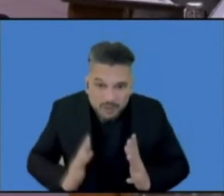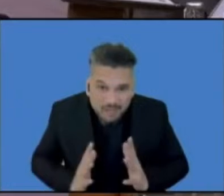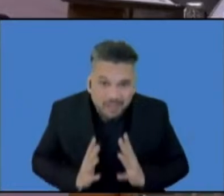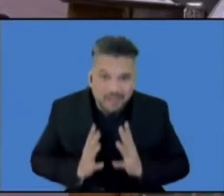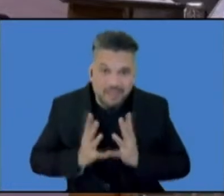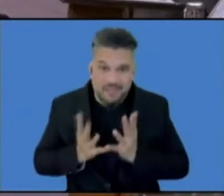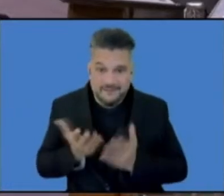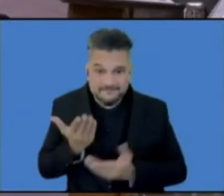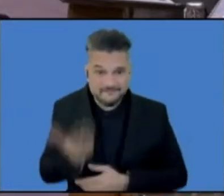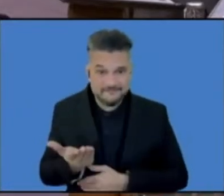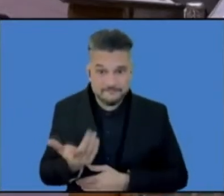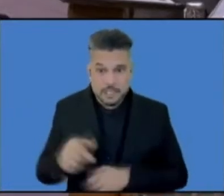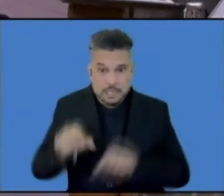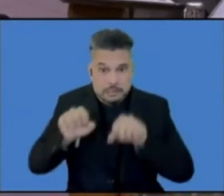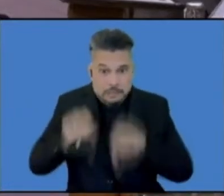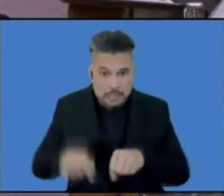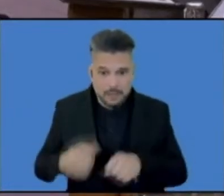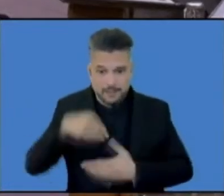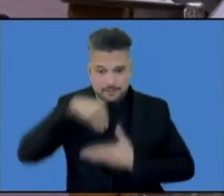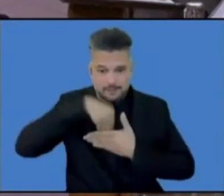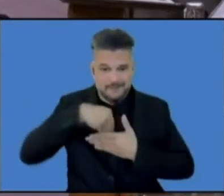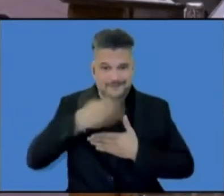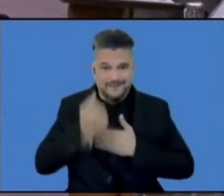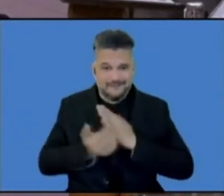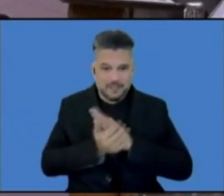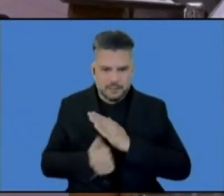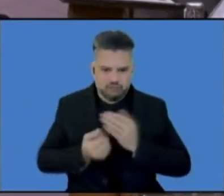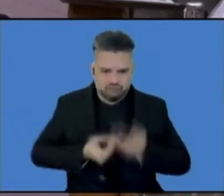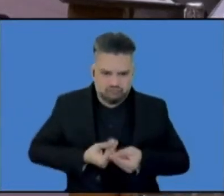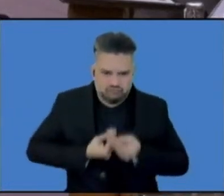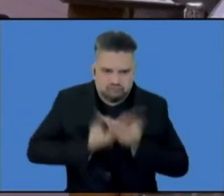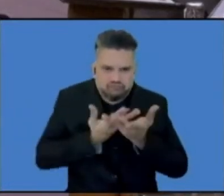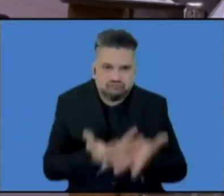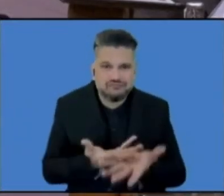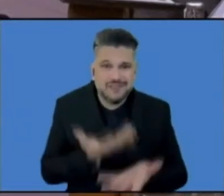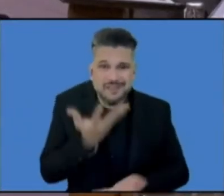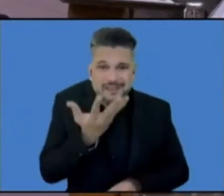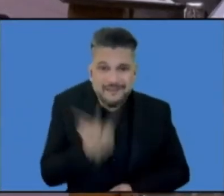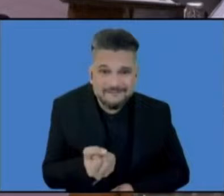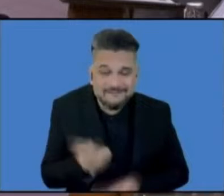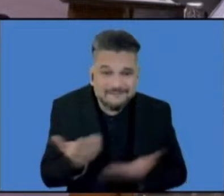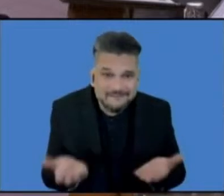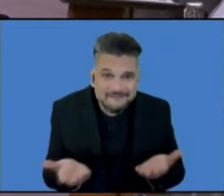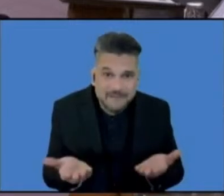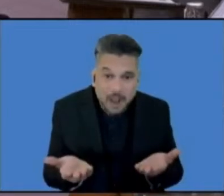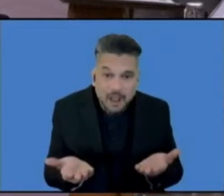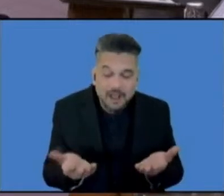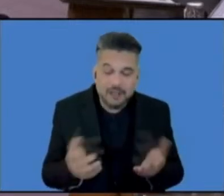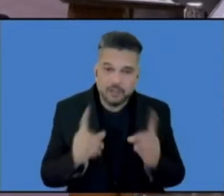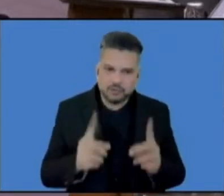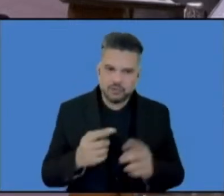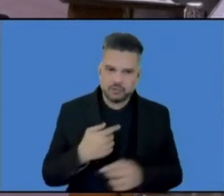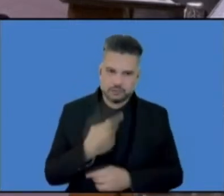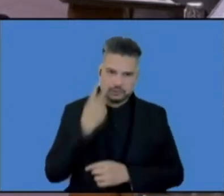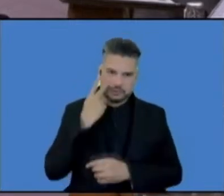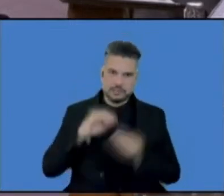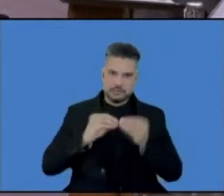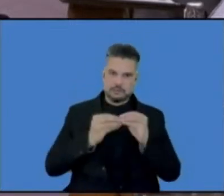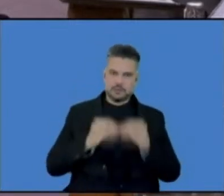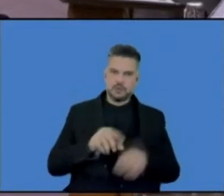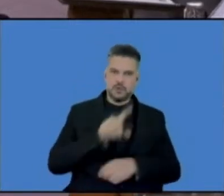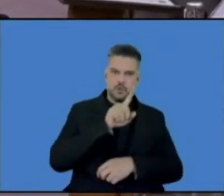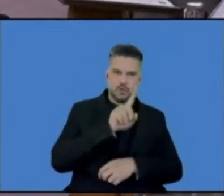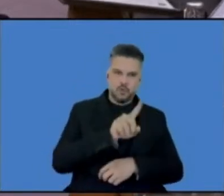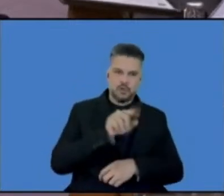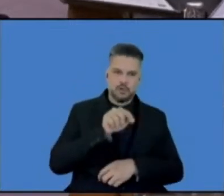human development. If you are, again, going back to the numbers, out of 107 million migrants in this